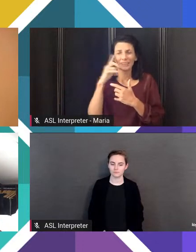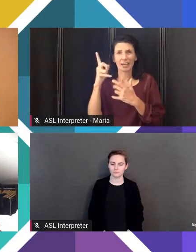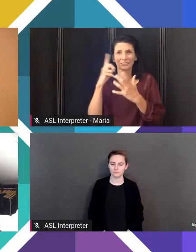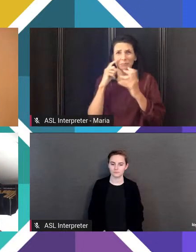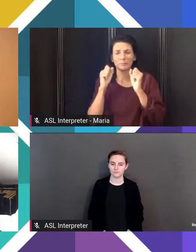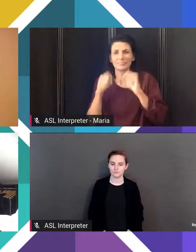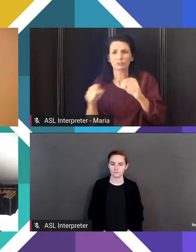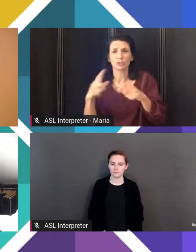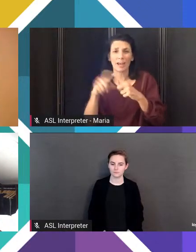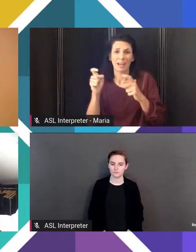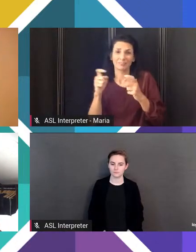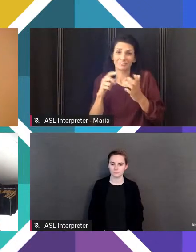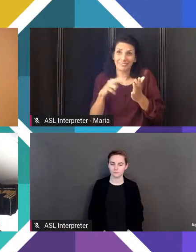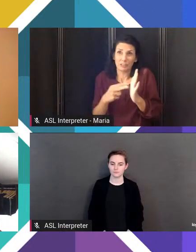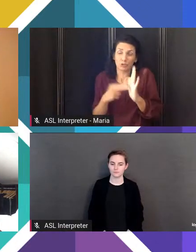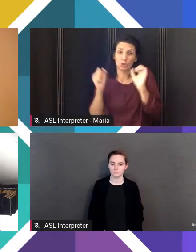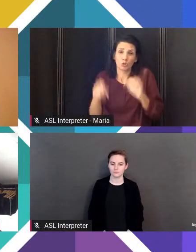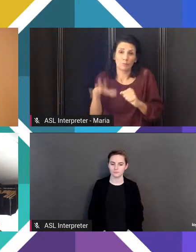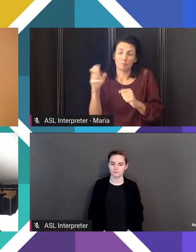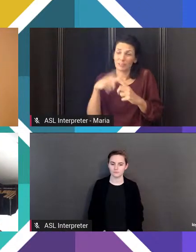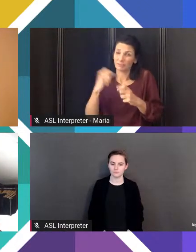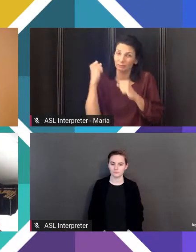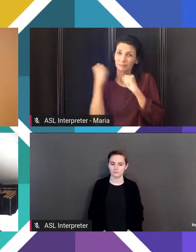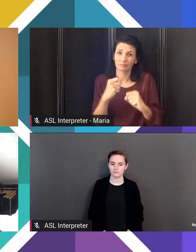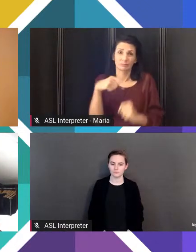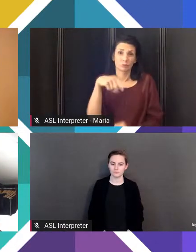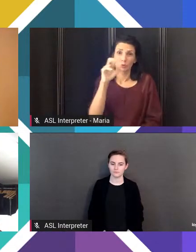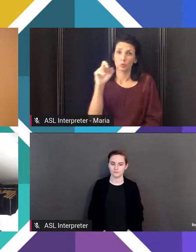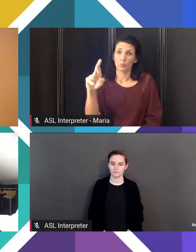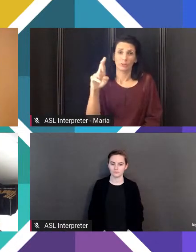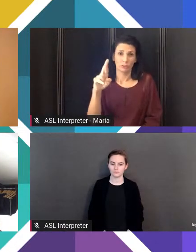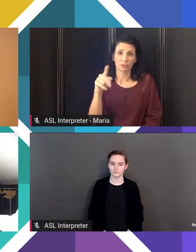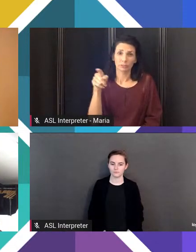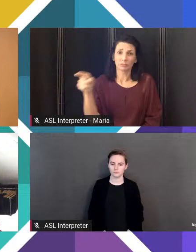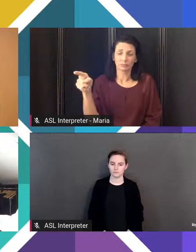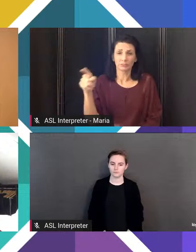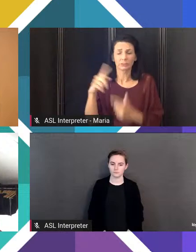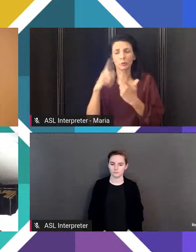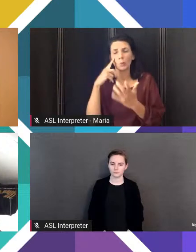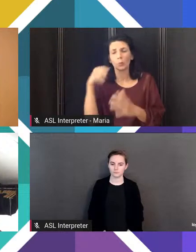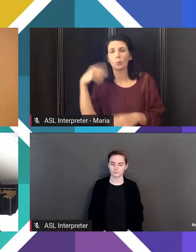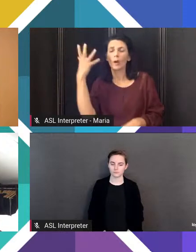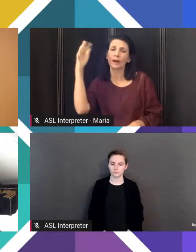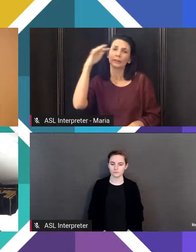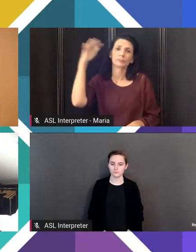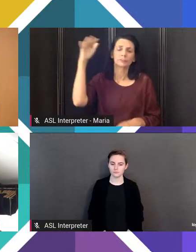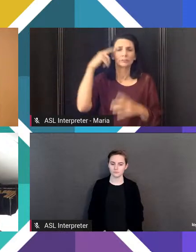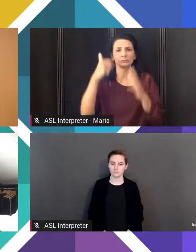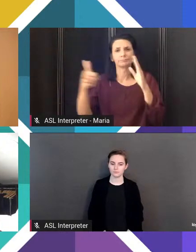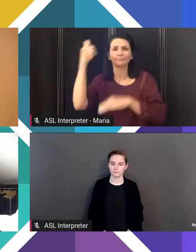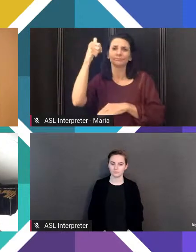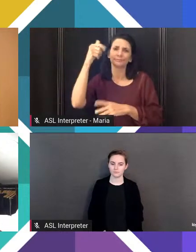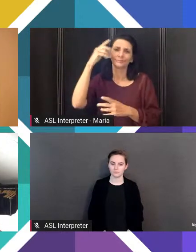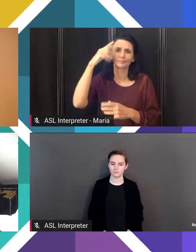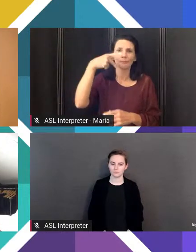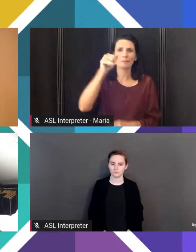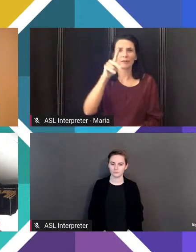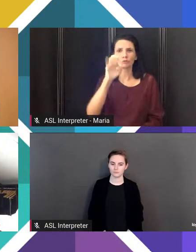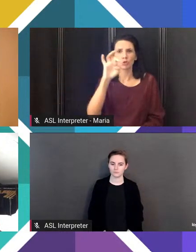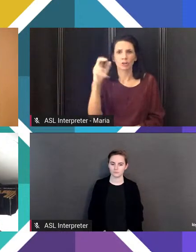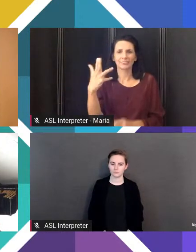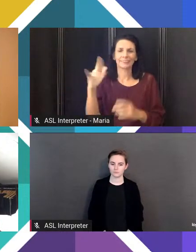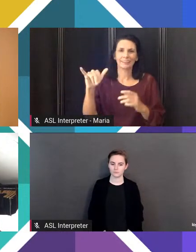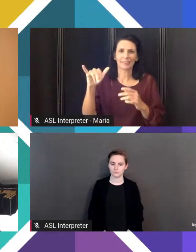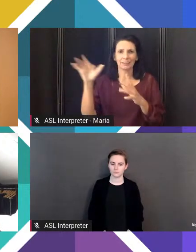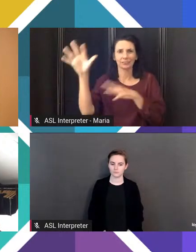queer. And it is, I truly do believe that it's like white supremacy, heteropatriarchy bullshit that has made